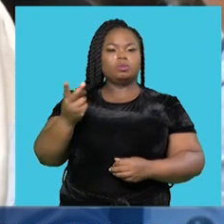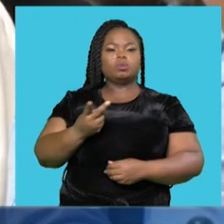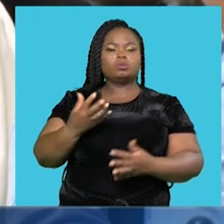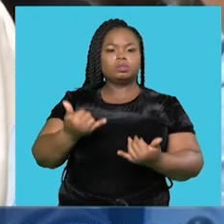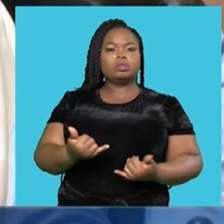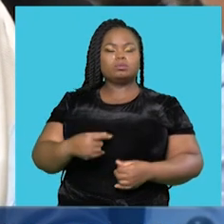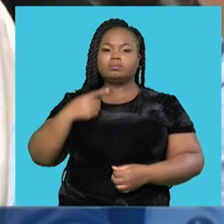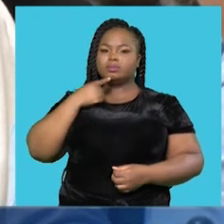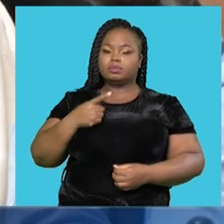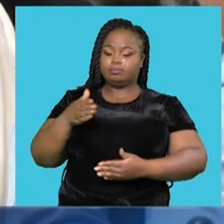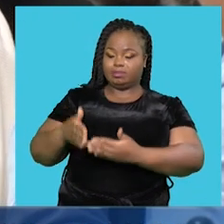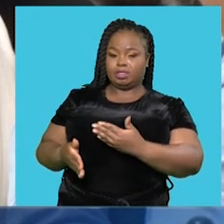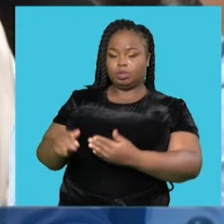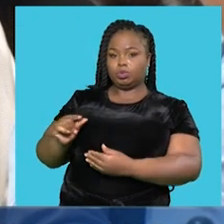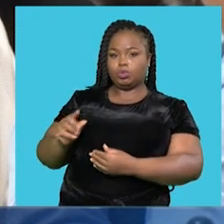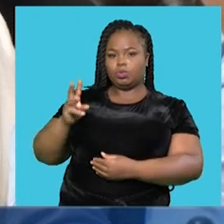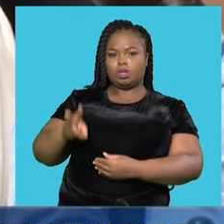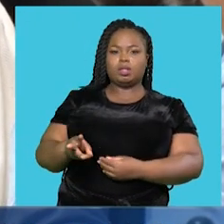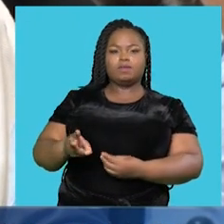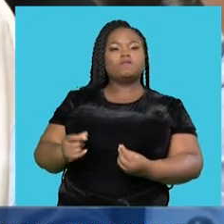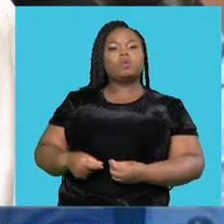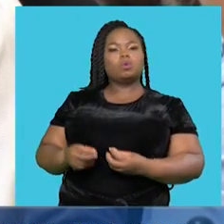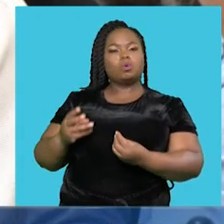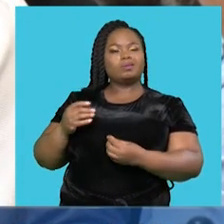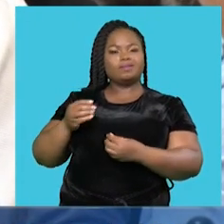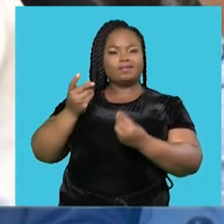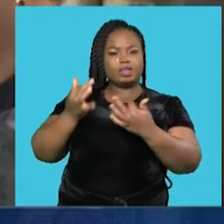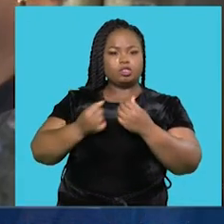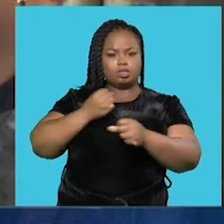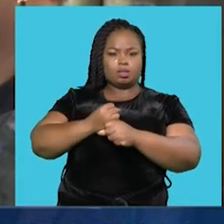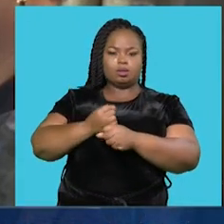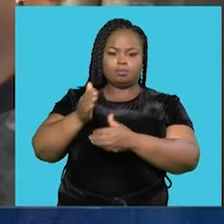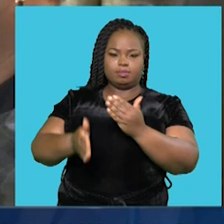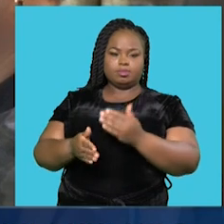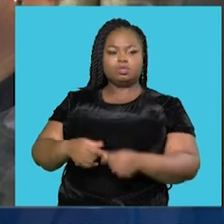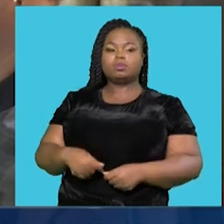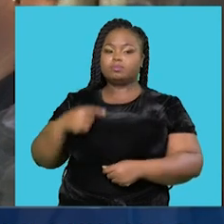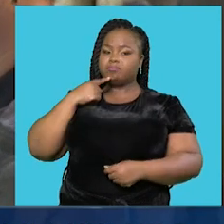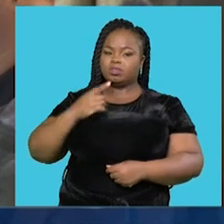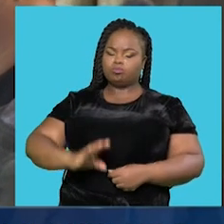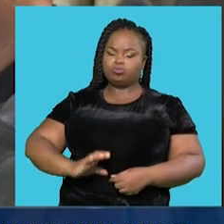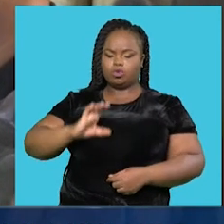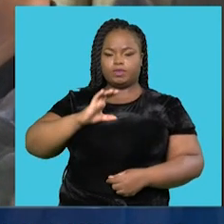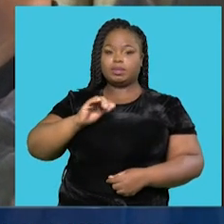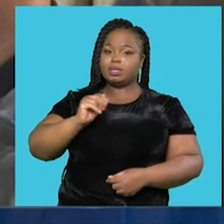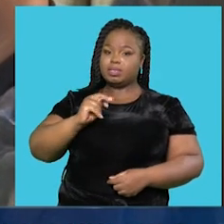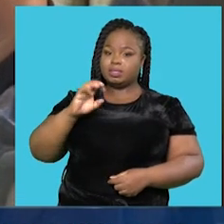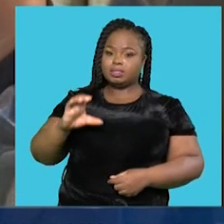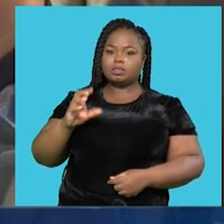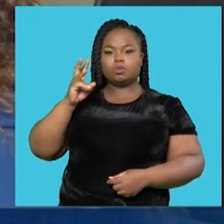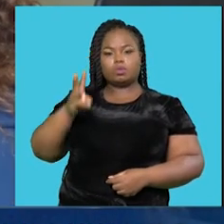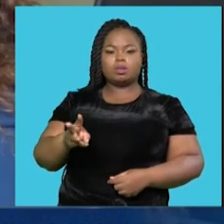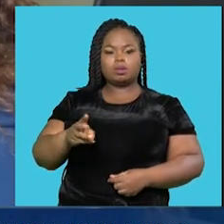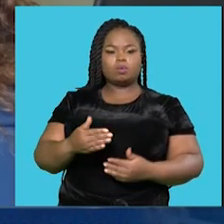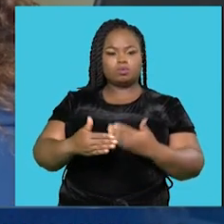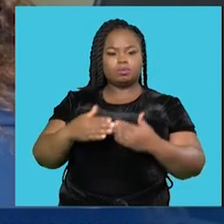fitlha pheletsong, le isa o ntse a ena le tshepo ya gore moga wa ANC o tla nne o ope ka mabedi pusong